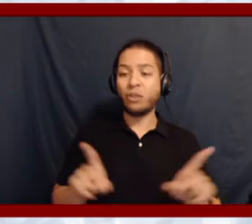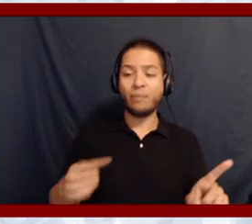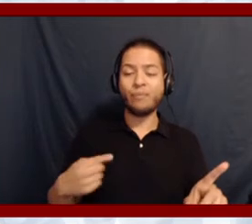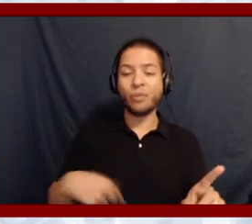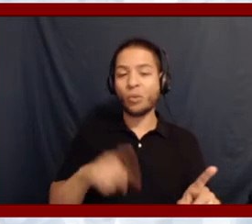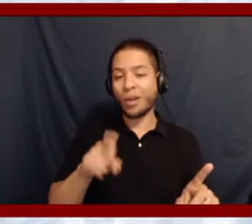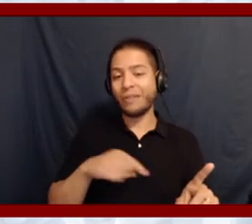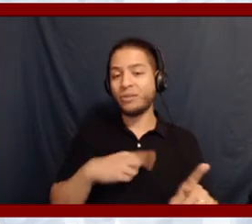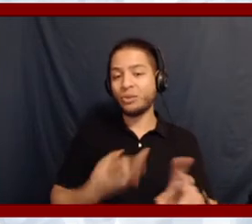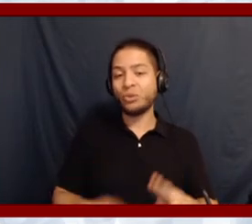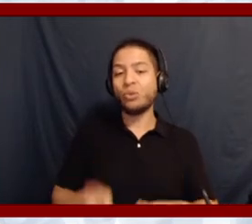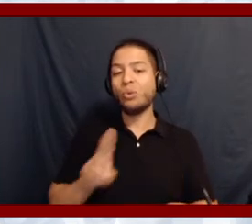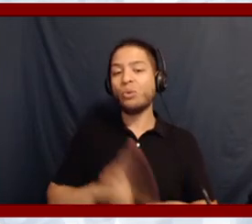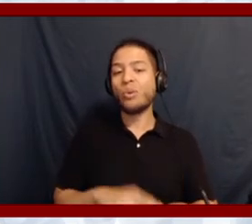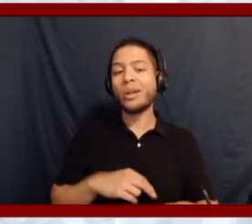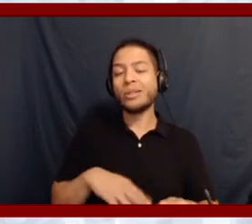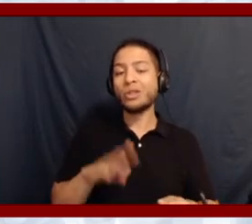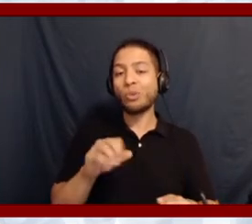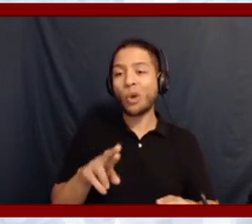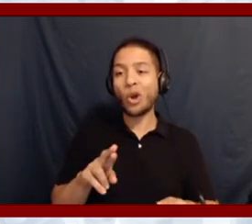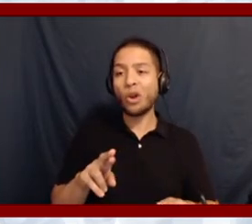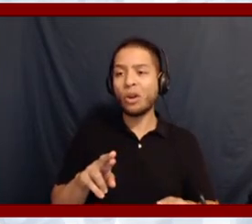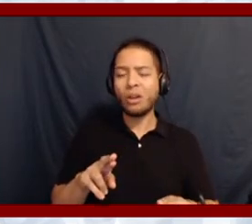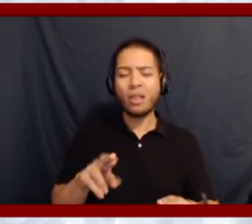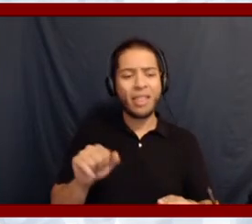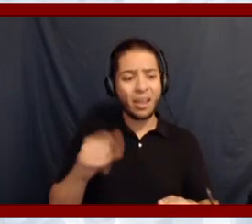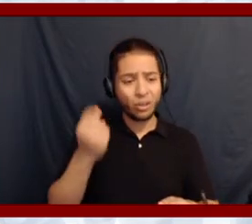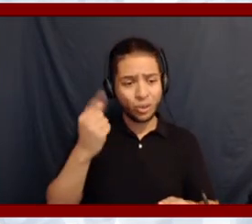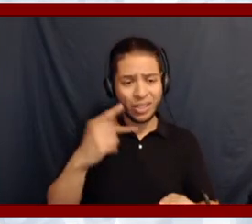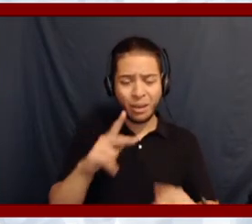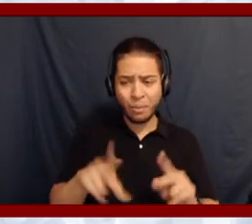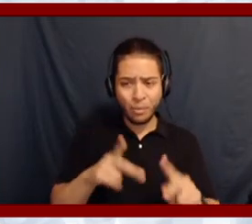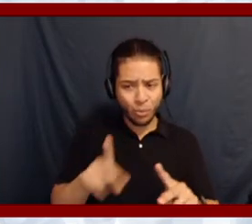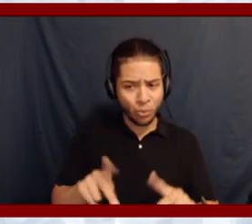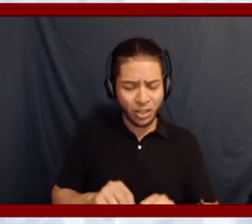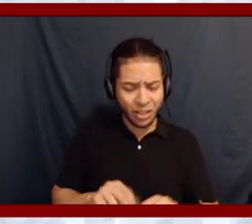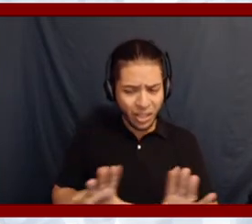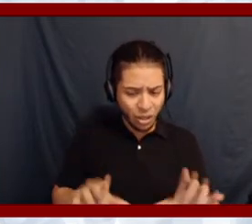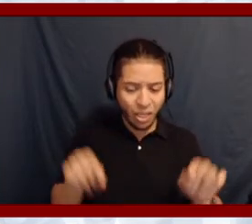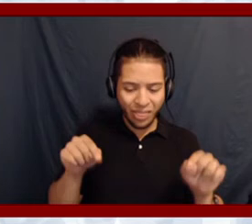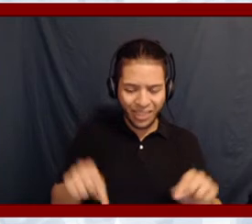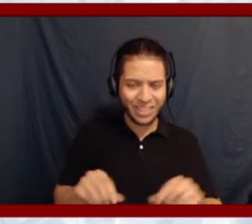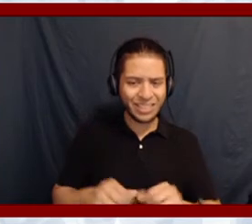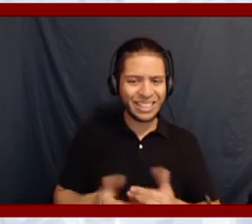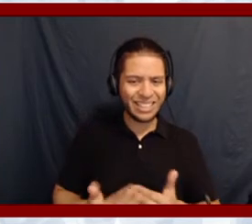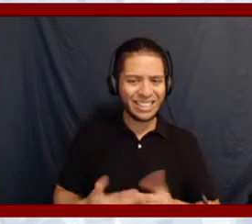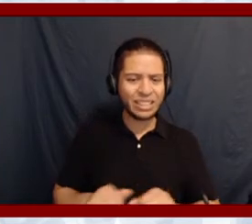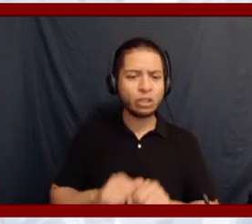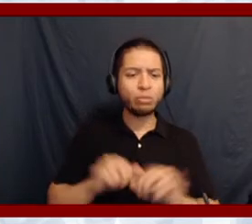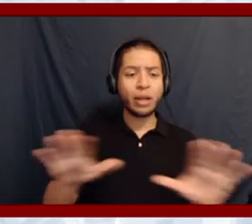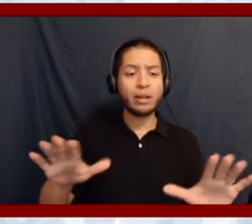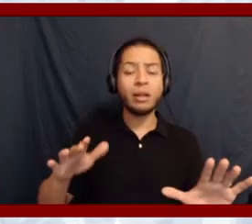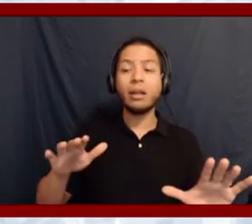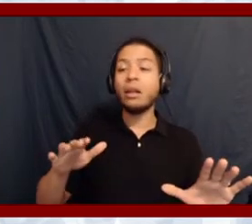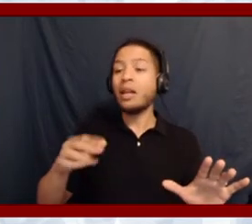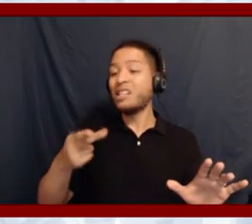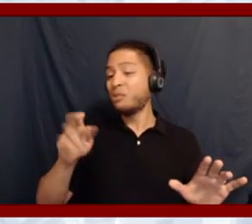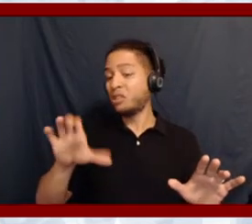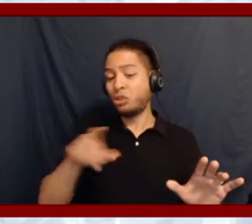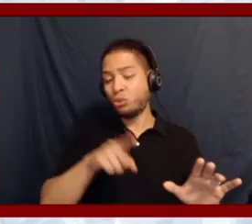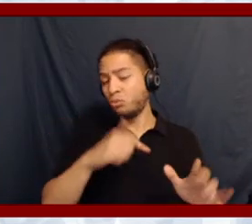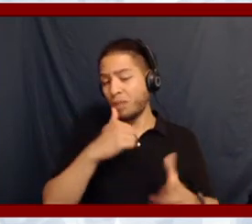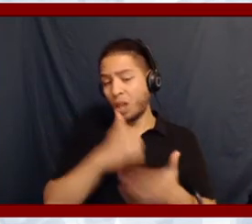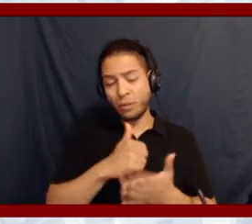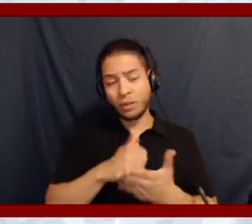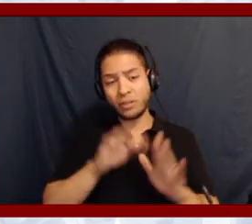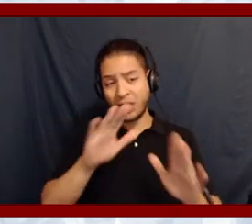sure folks understand the transmissibility of this. We need to get our students back in school. HBCU and their efforts have really helped, and we want to continue to see